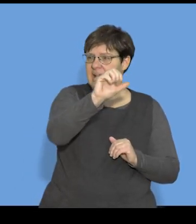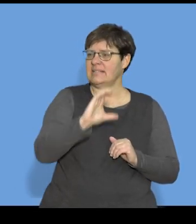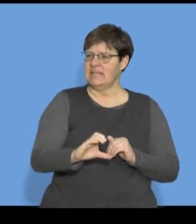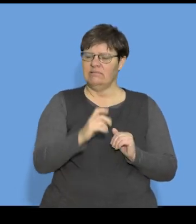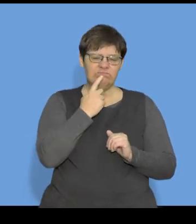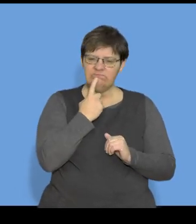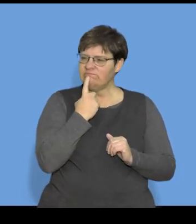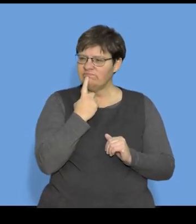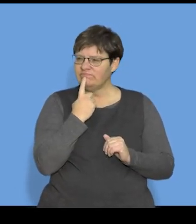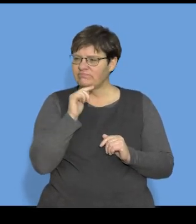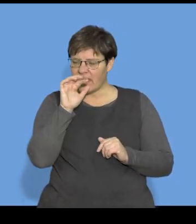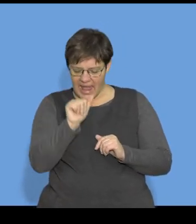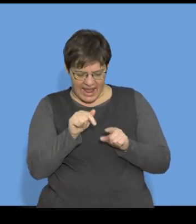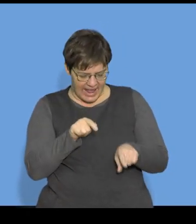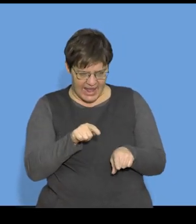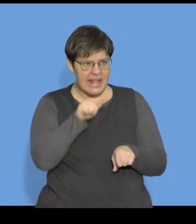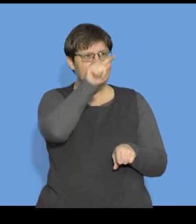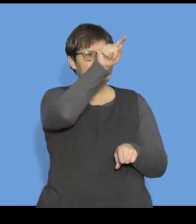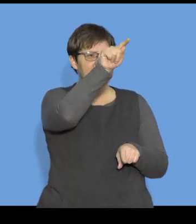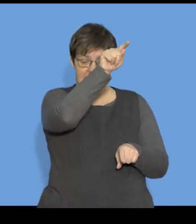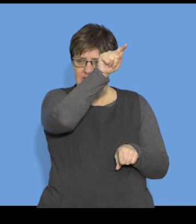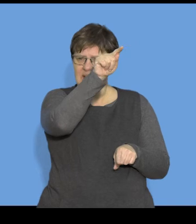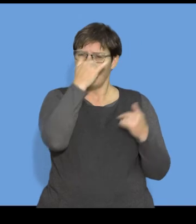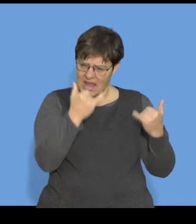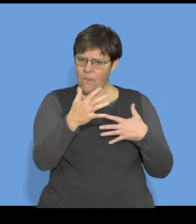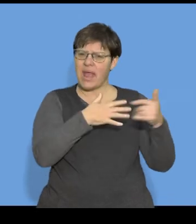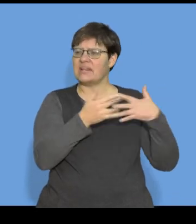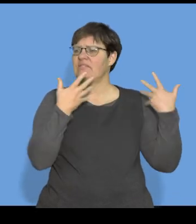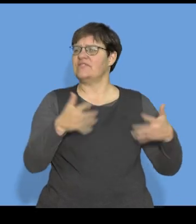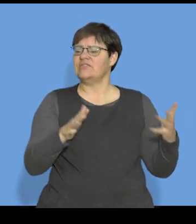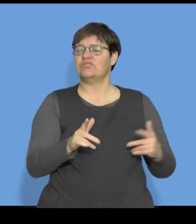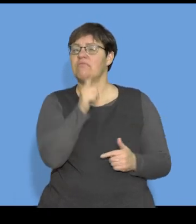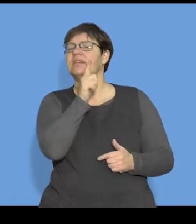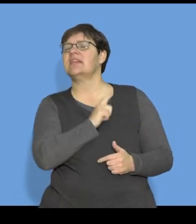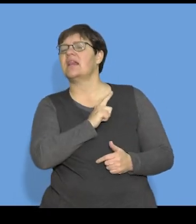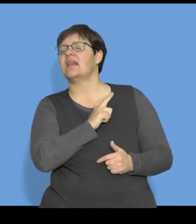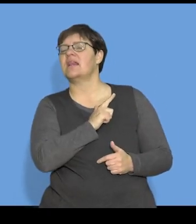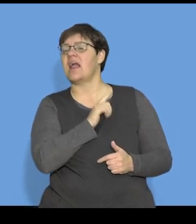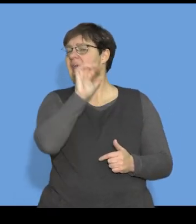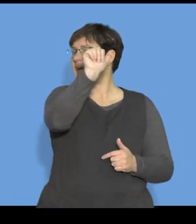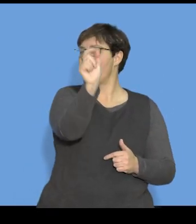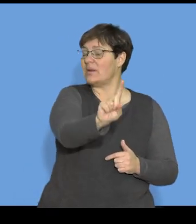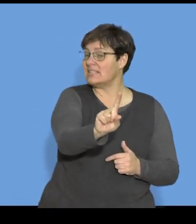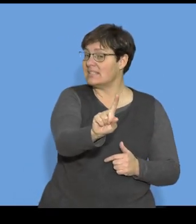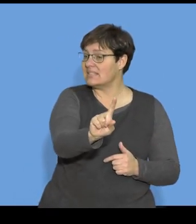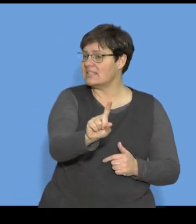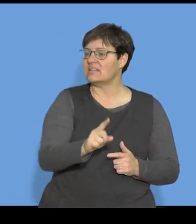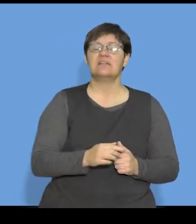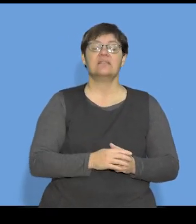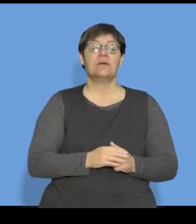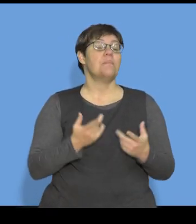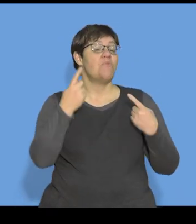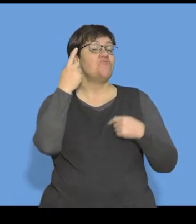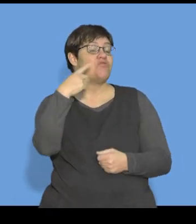C. So because we just dealt with, you will tell me now what is A. So if you got